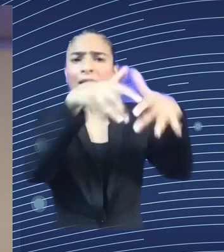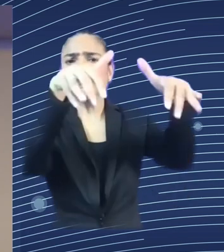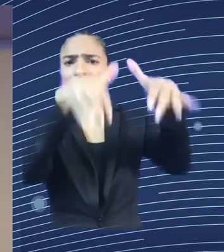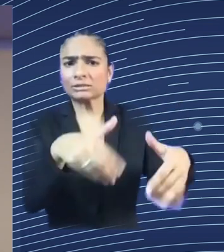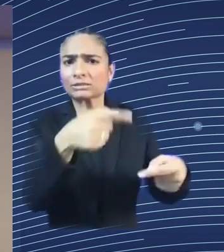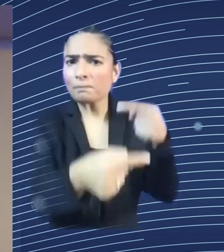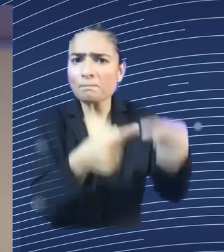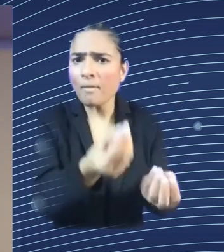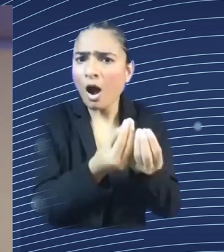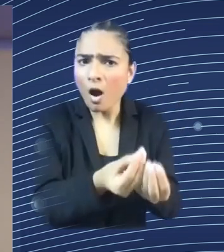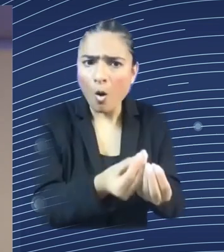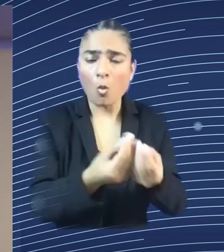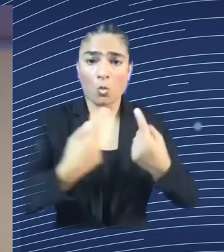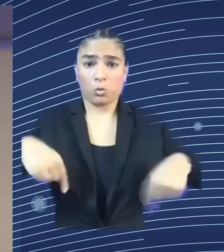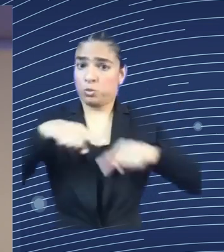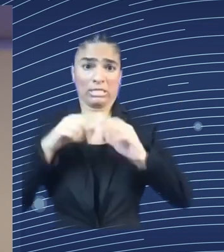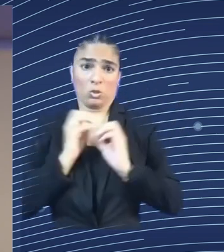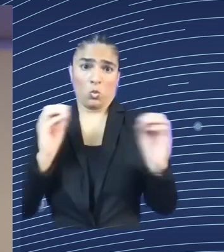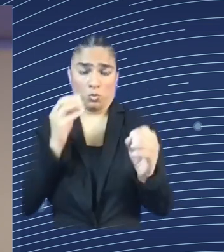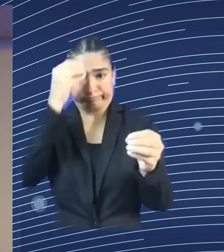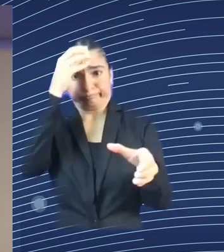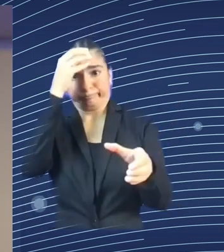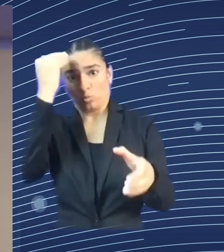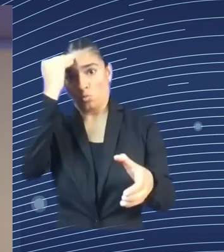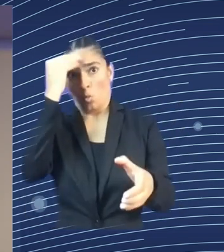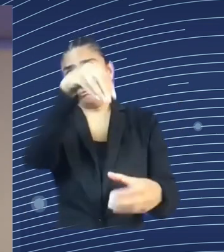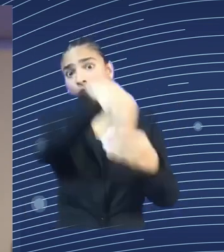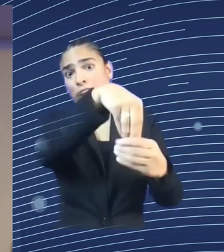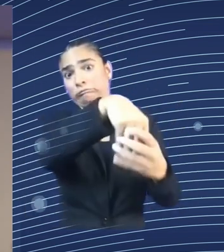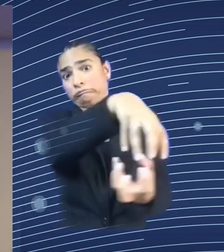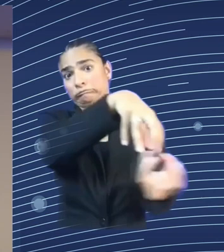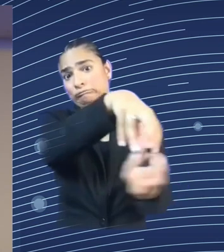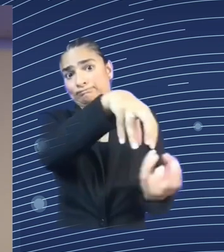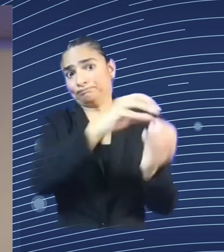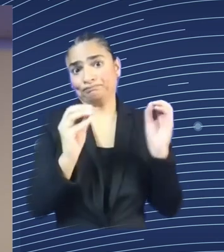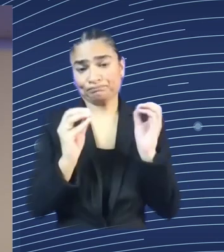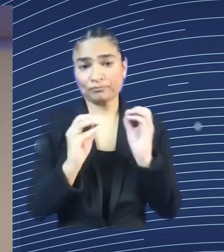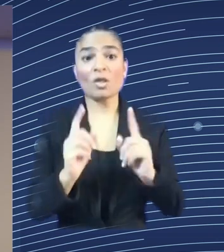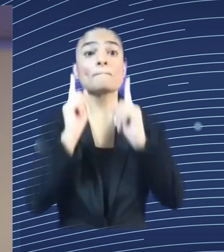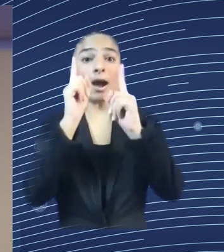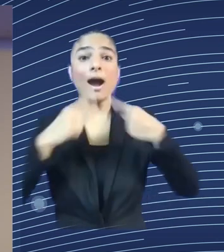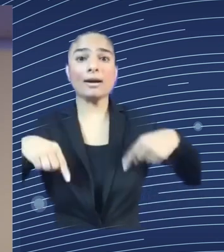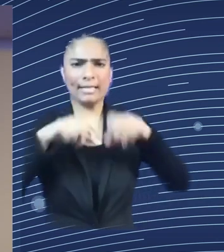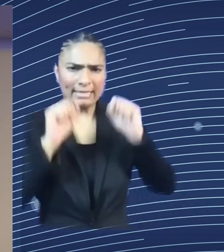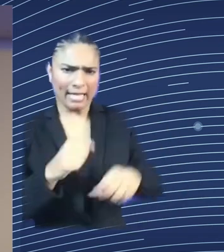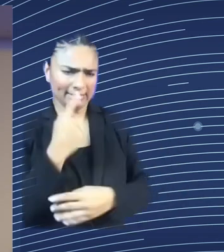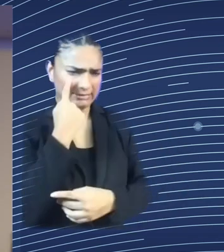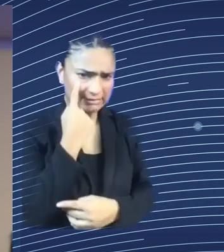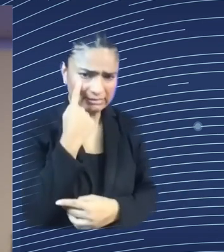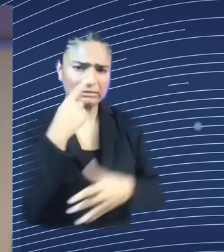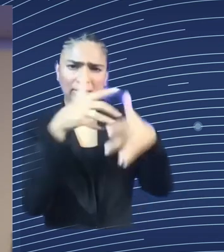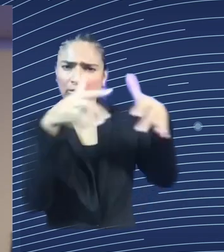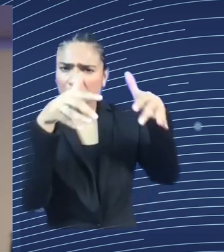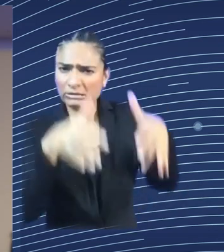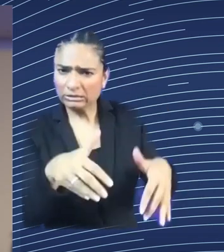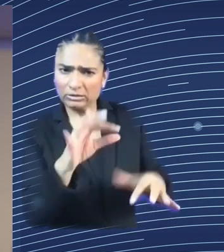or the concrete context. So if we don't collaborate with exactly the people that is living in this context, we cannot analyze anything